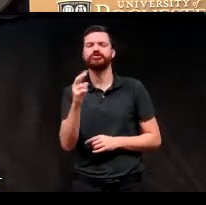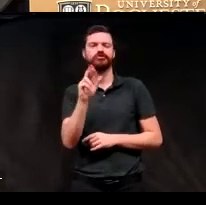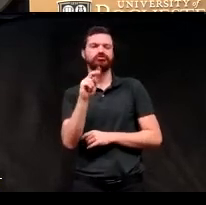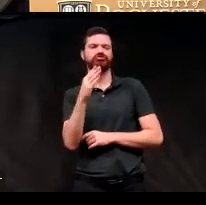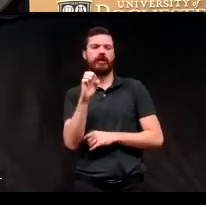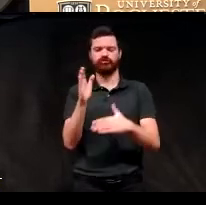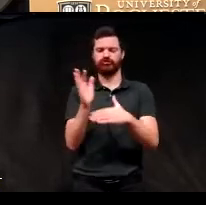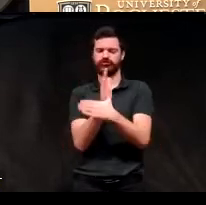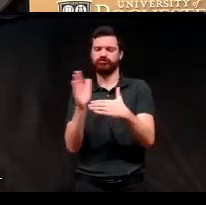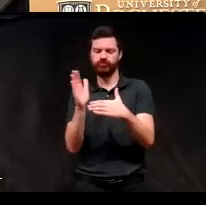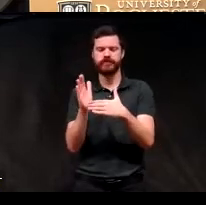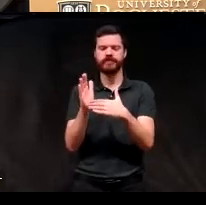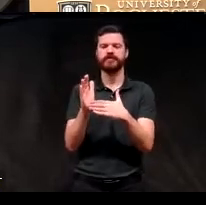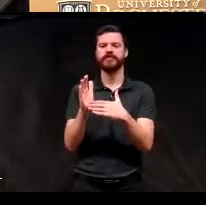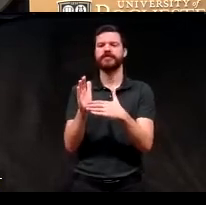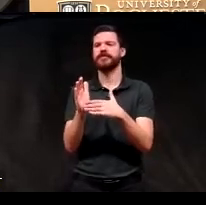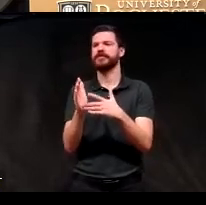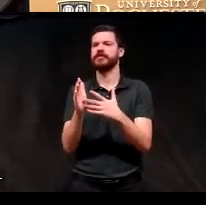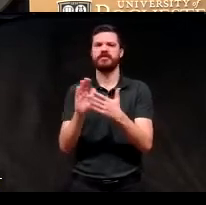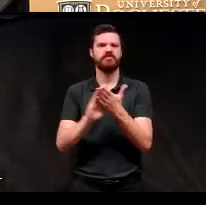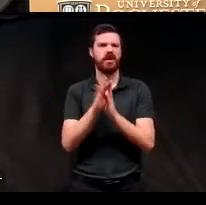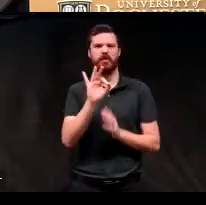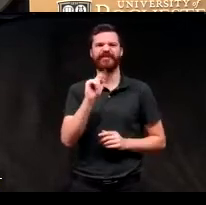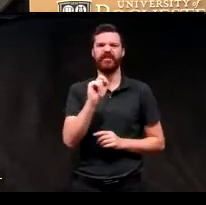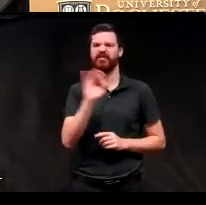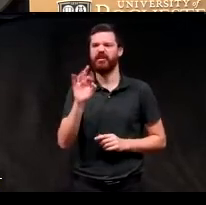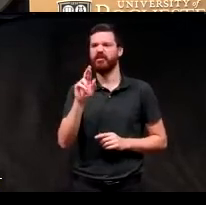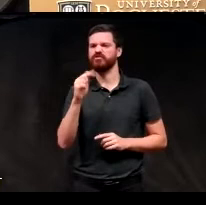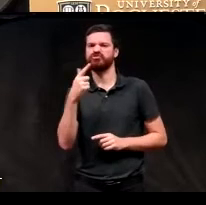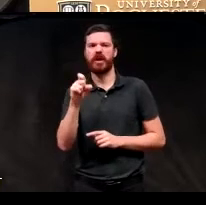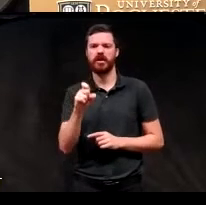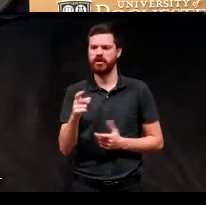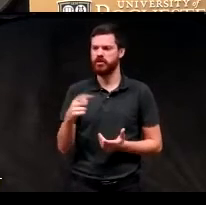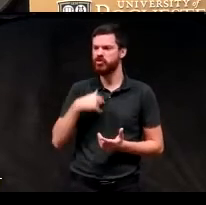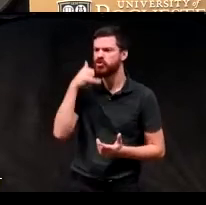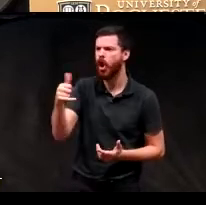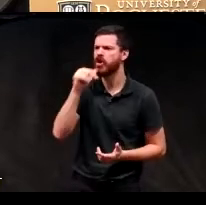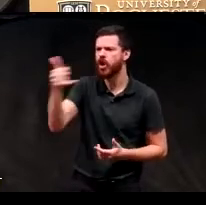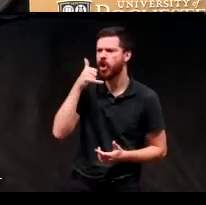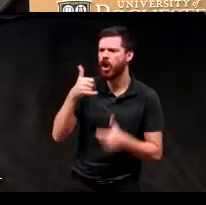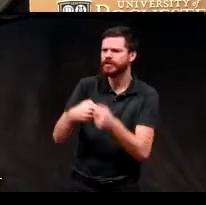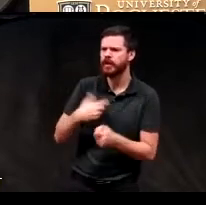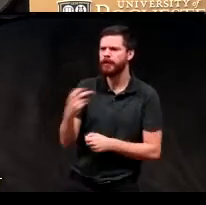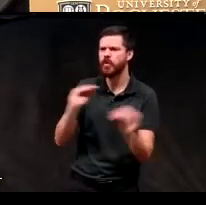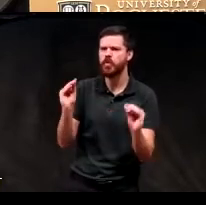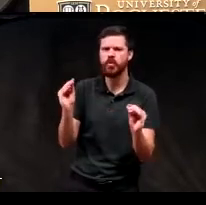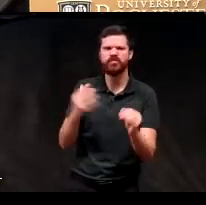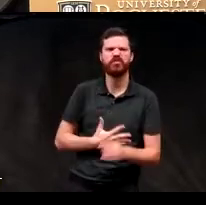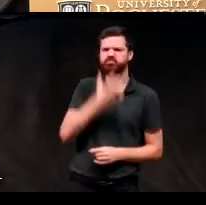range, going into a fit of rage over, you didn't call me back or you didn't text me back or something like